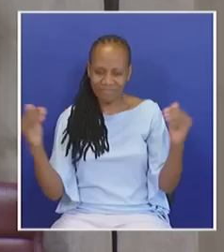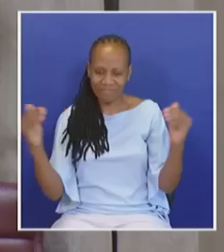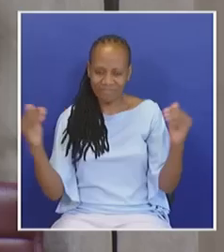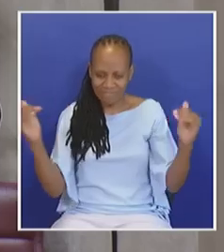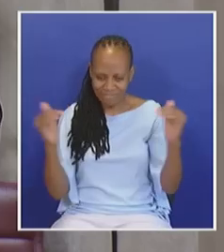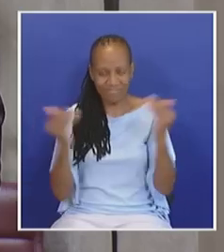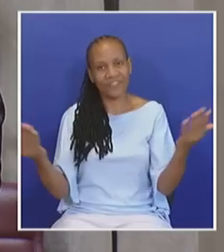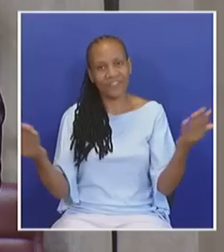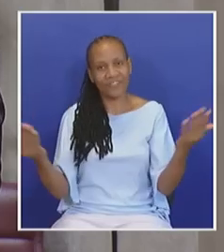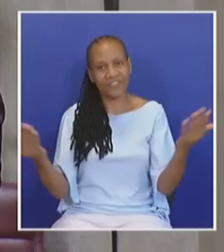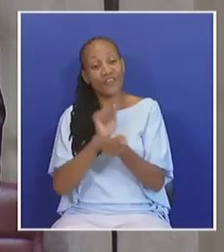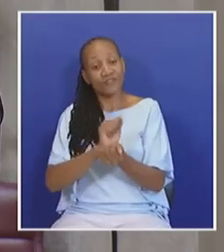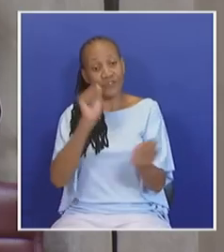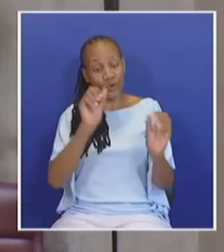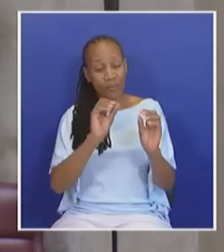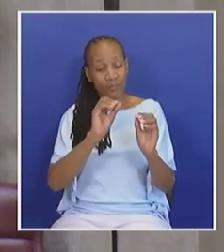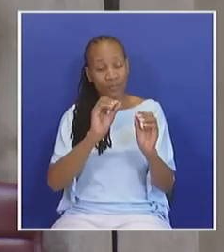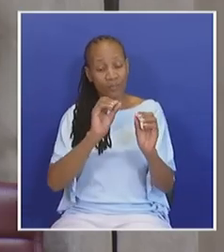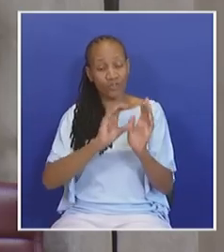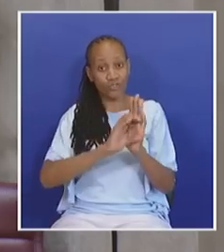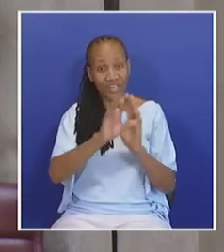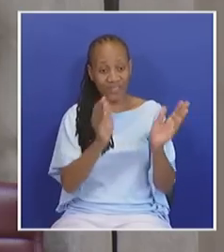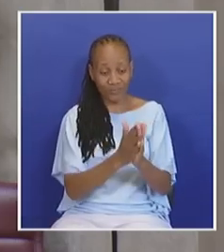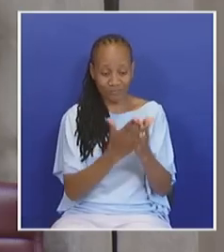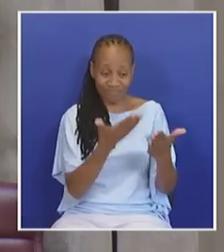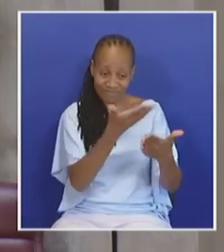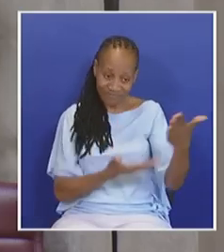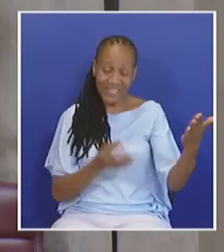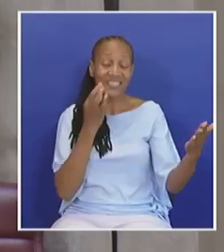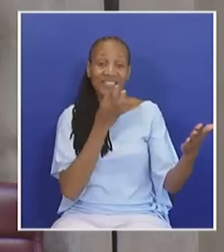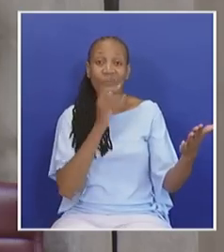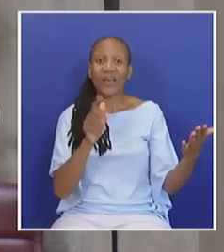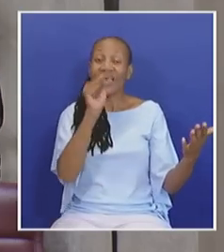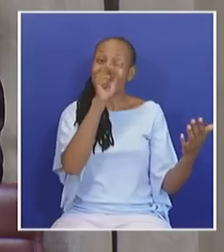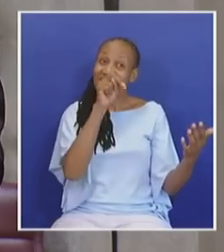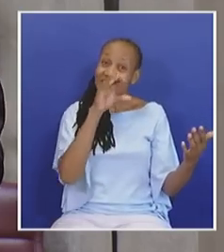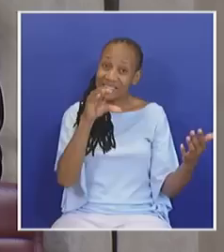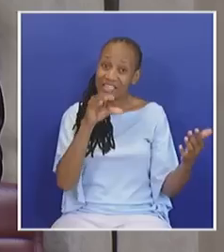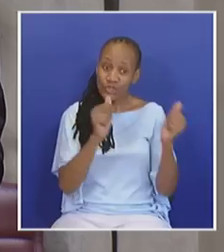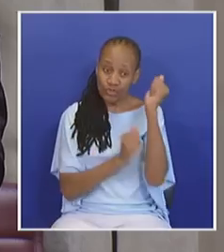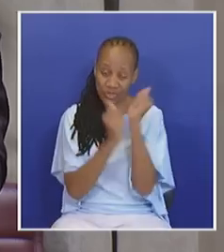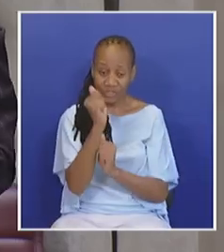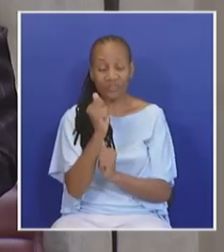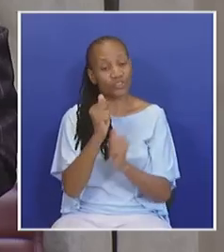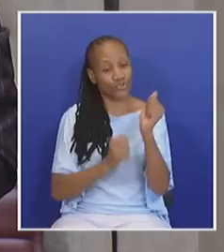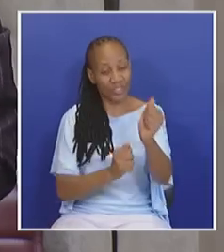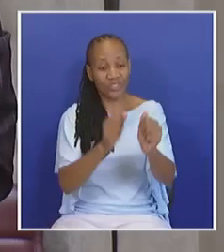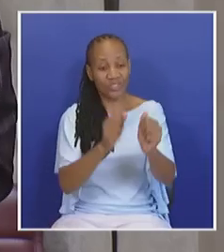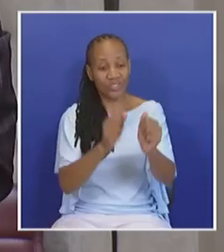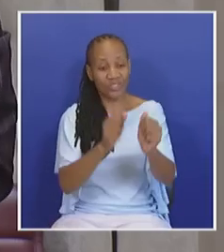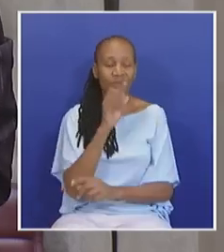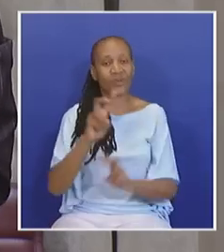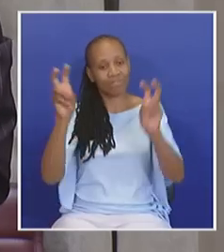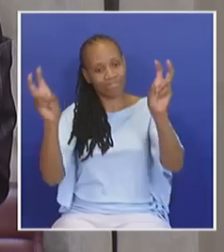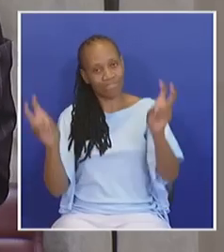linked political freedom with economic and social equality. The ANC's 1969 strategy and tactics said that, I quote, "In